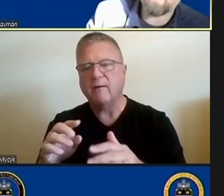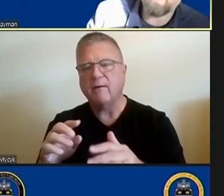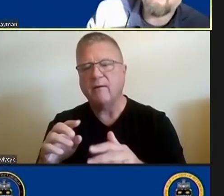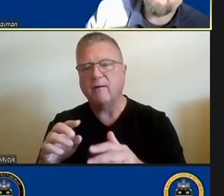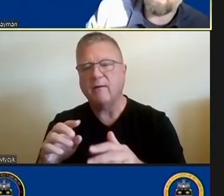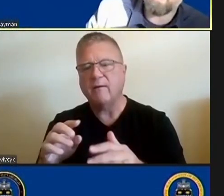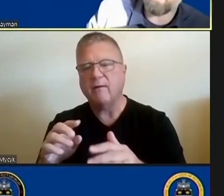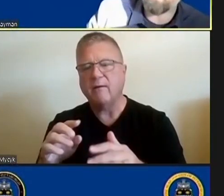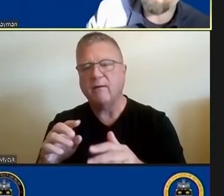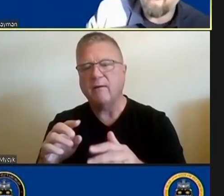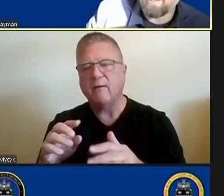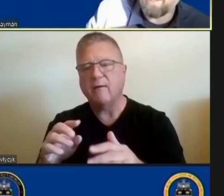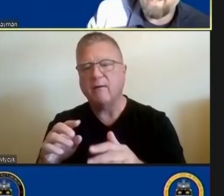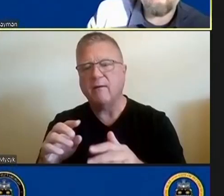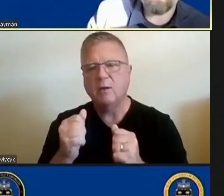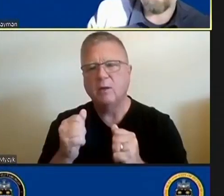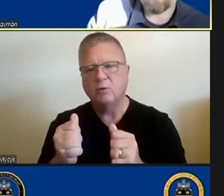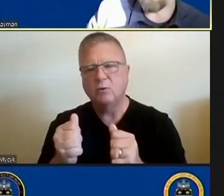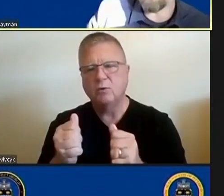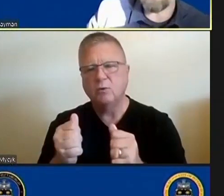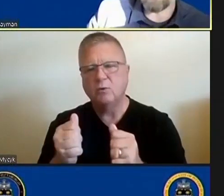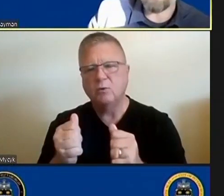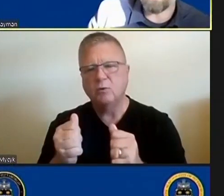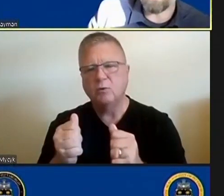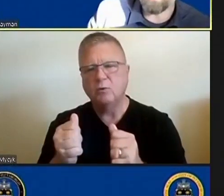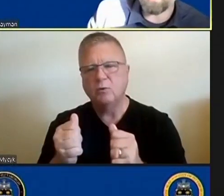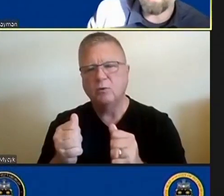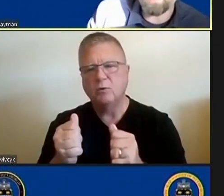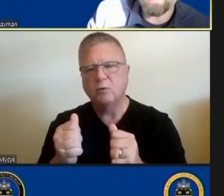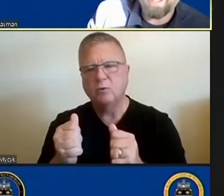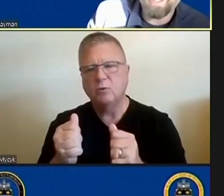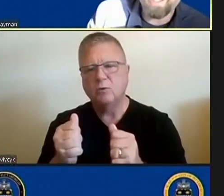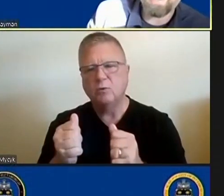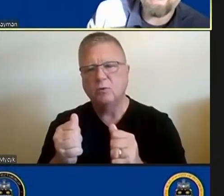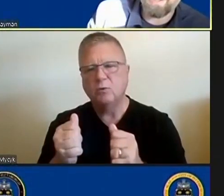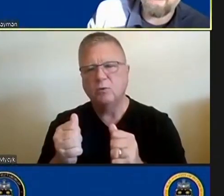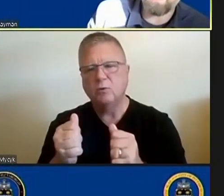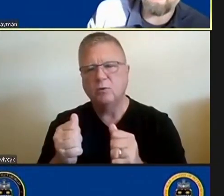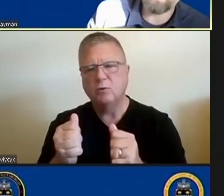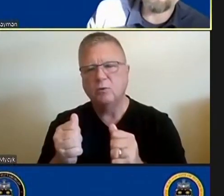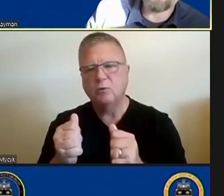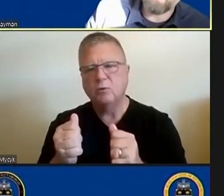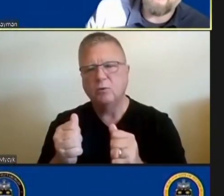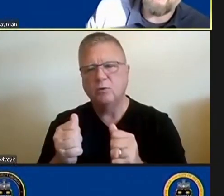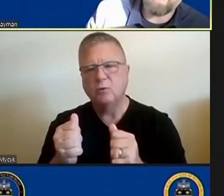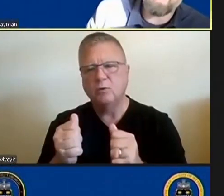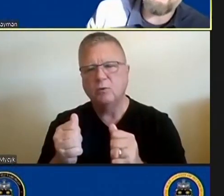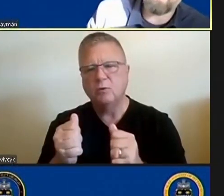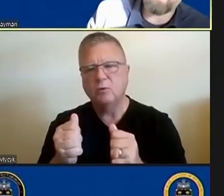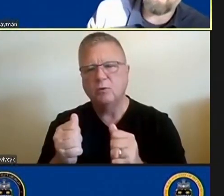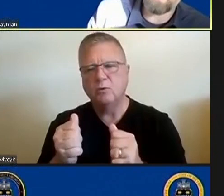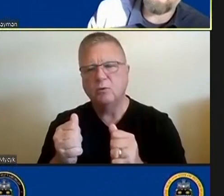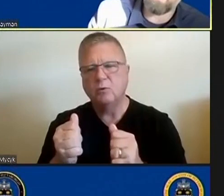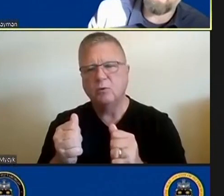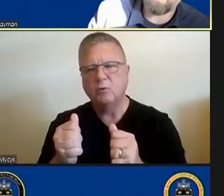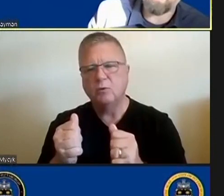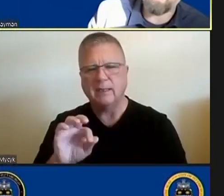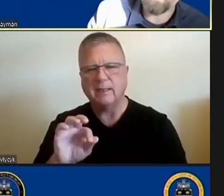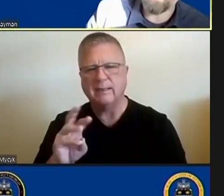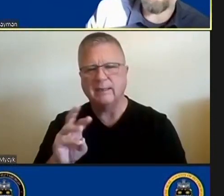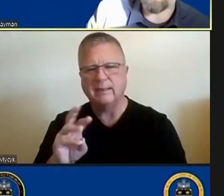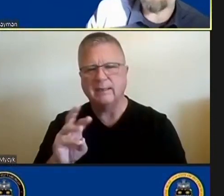drive-throughs. And finally, this one will be the shortest presentation. This is Council Bill 2096 of